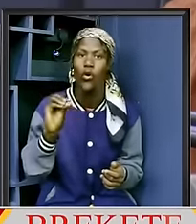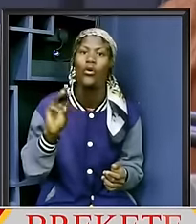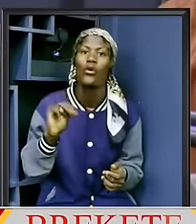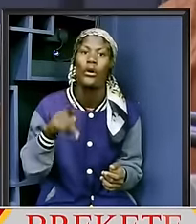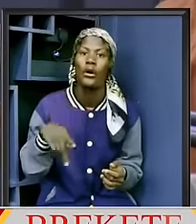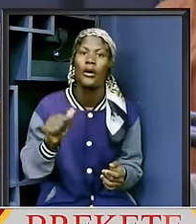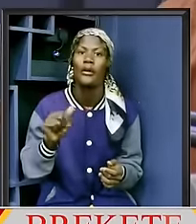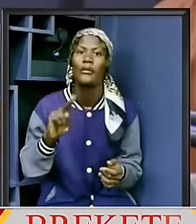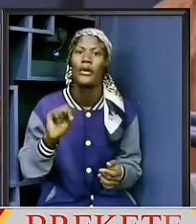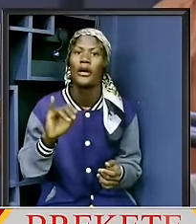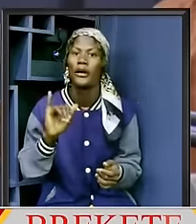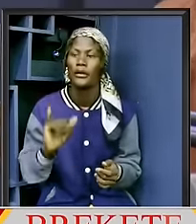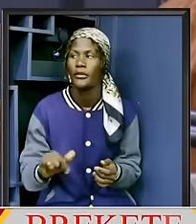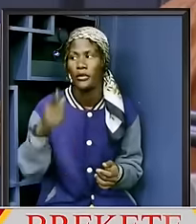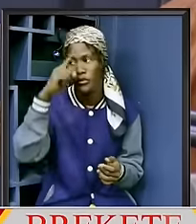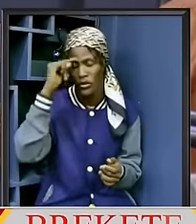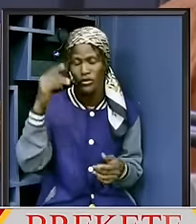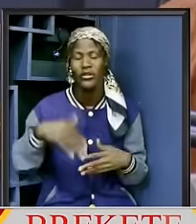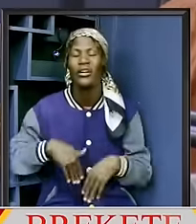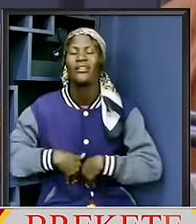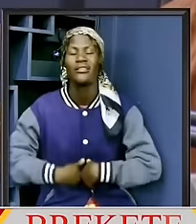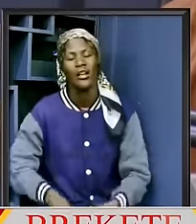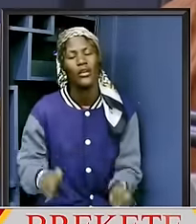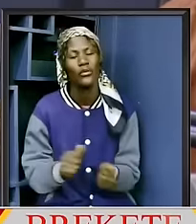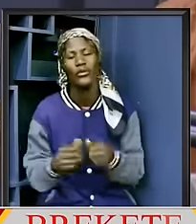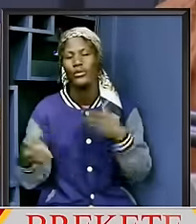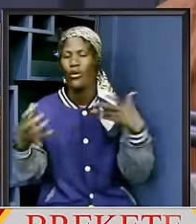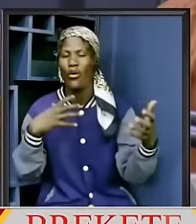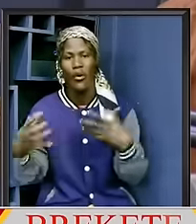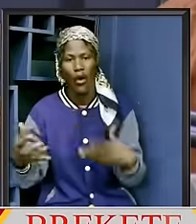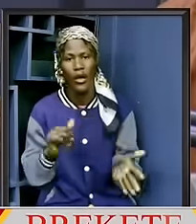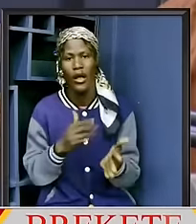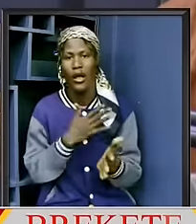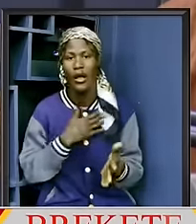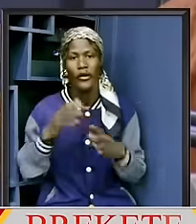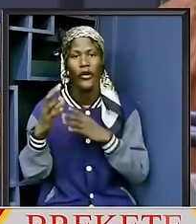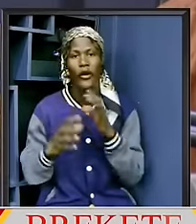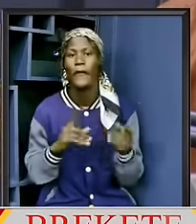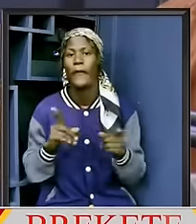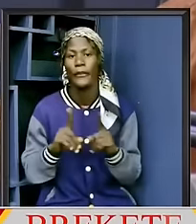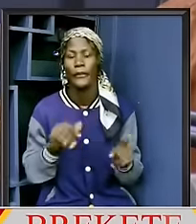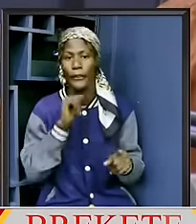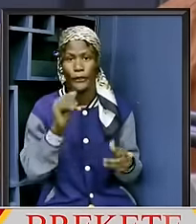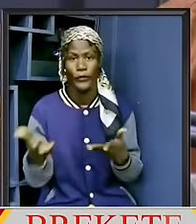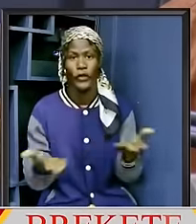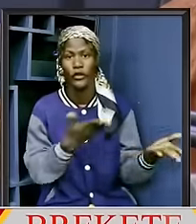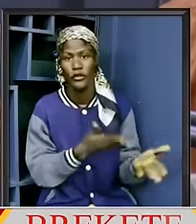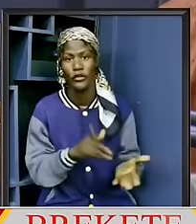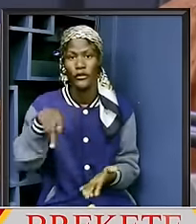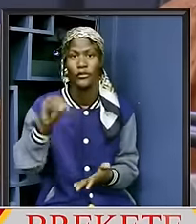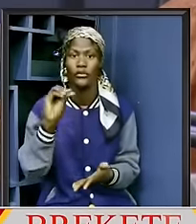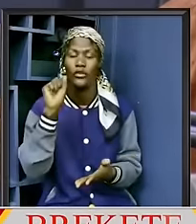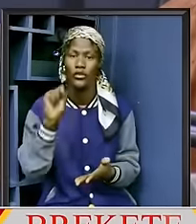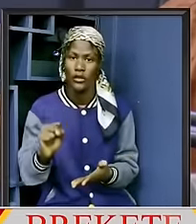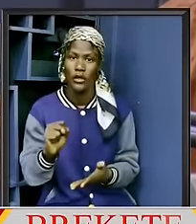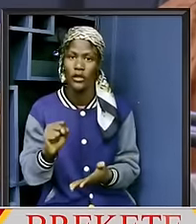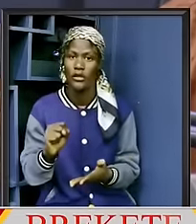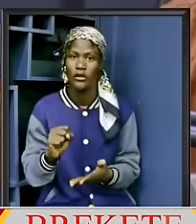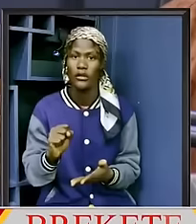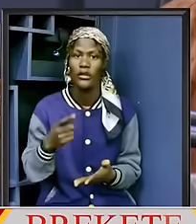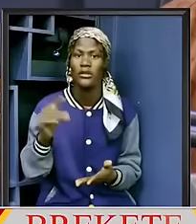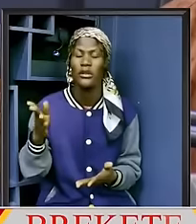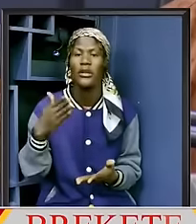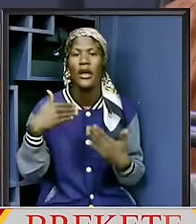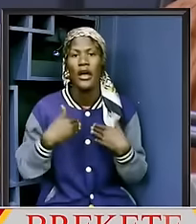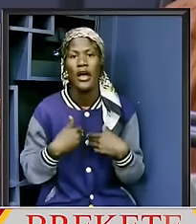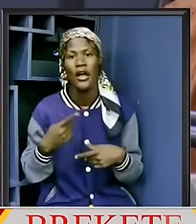POS, yes, because you don't tire with the complaint. Yes, sir. And the company no agree. They did not give produce me. POS for now. They have the